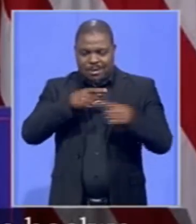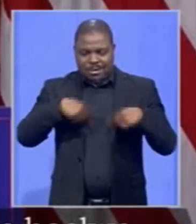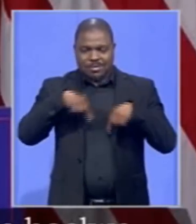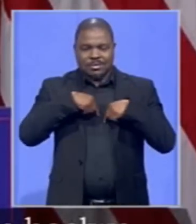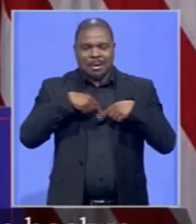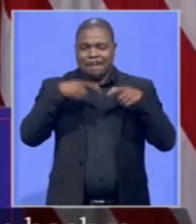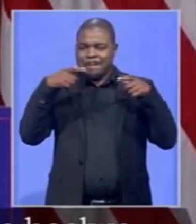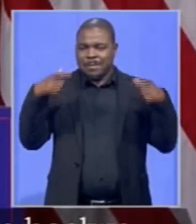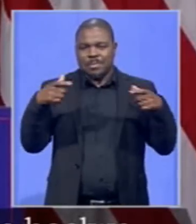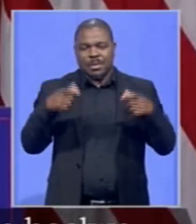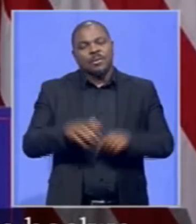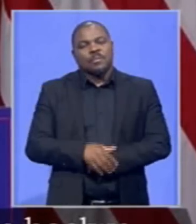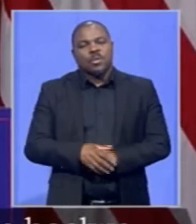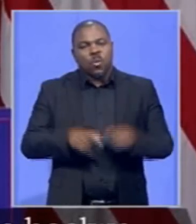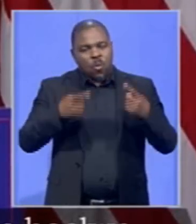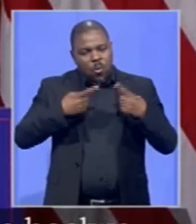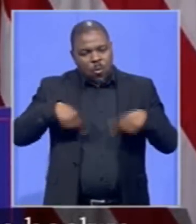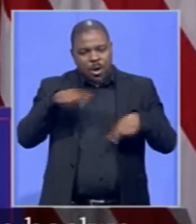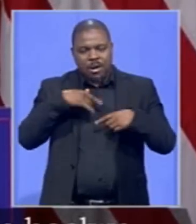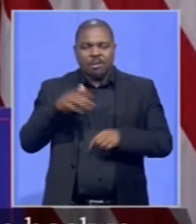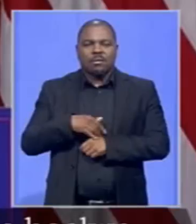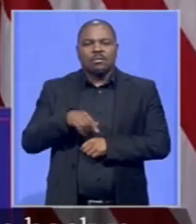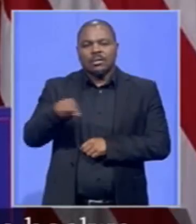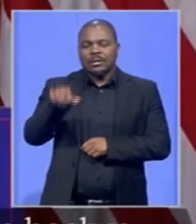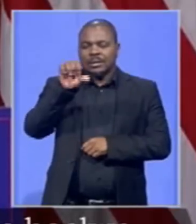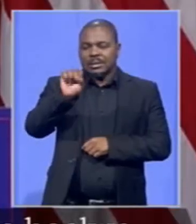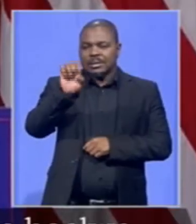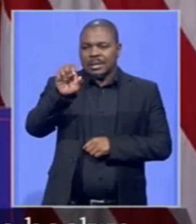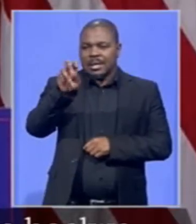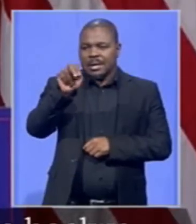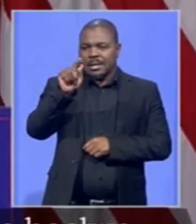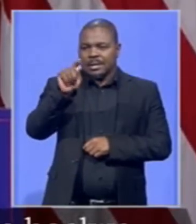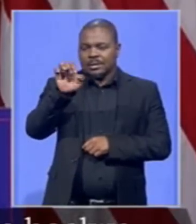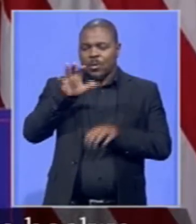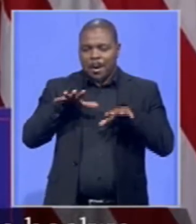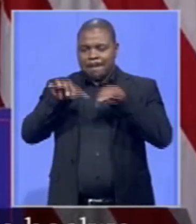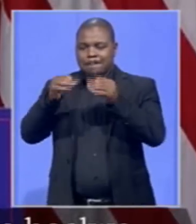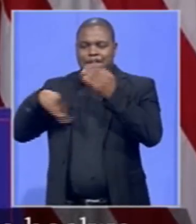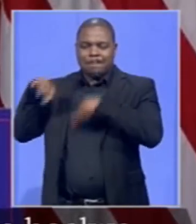have taken back control of the Senate. Wow, that's good.